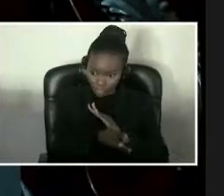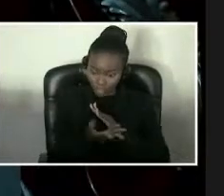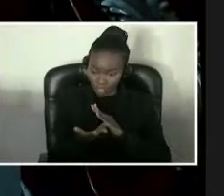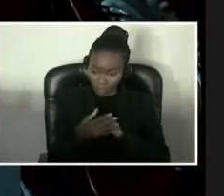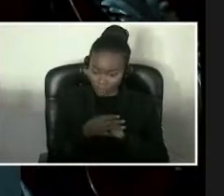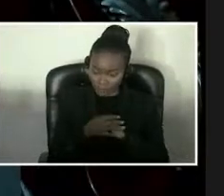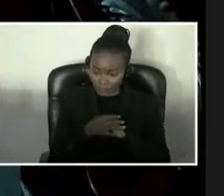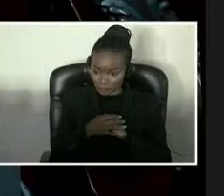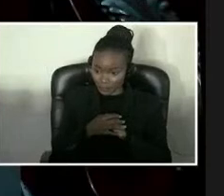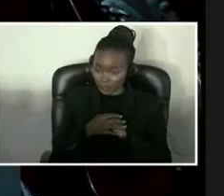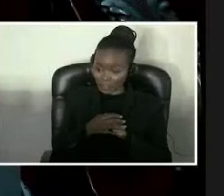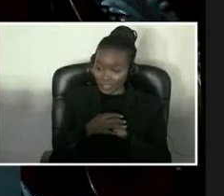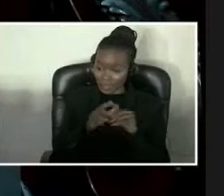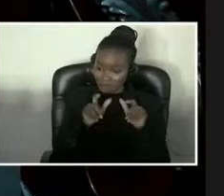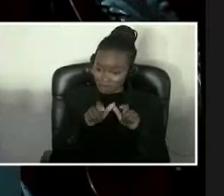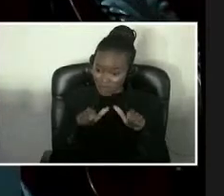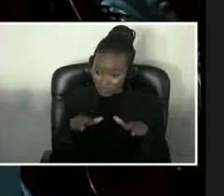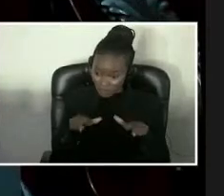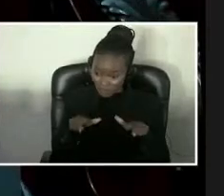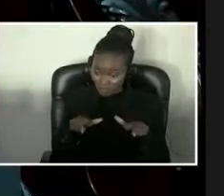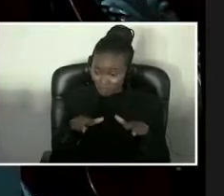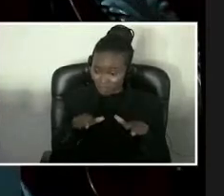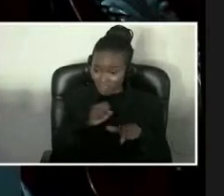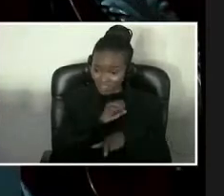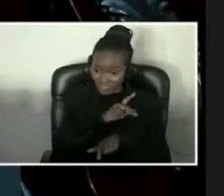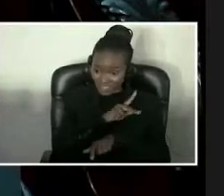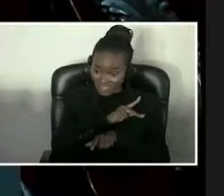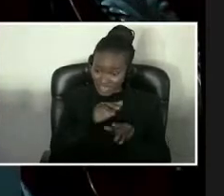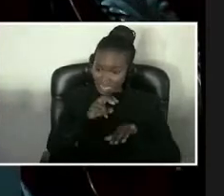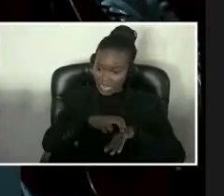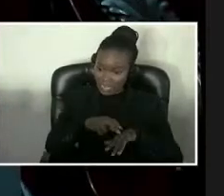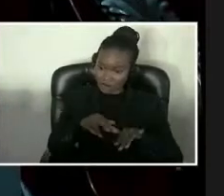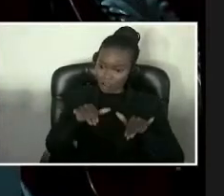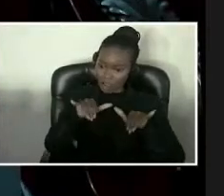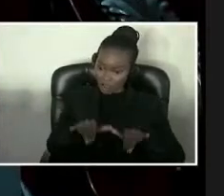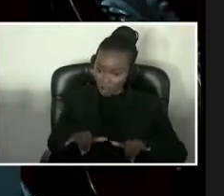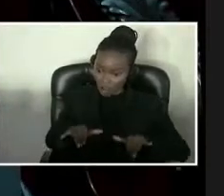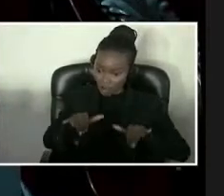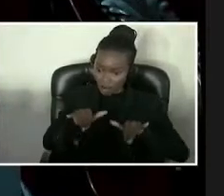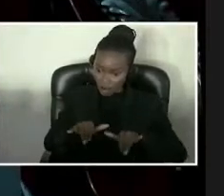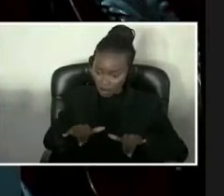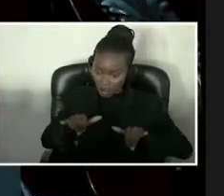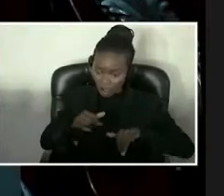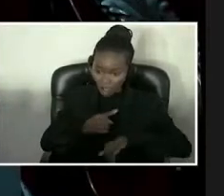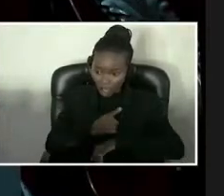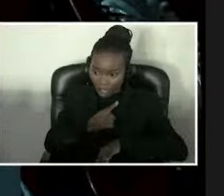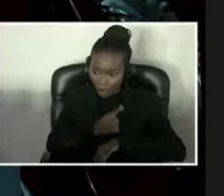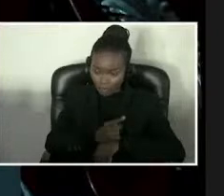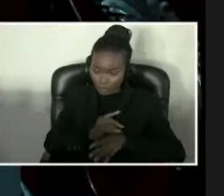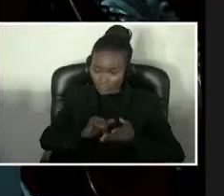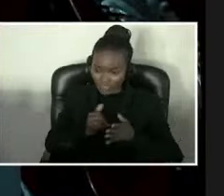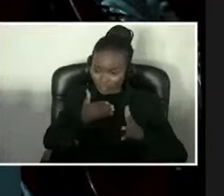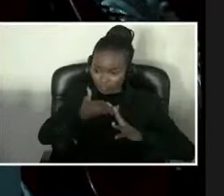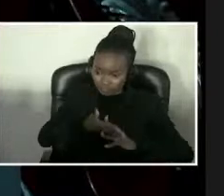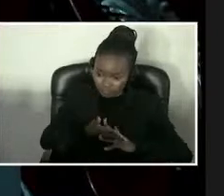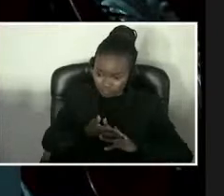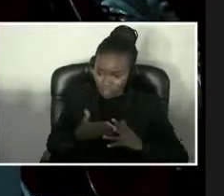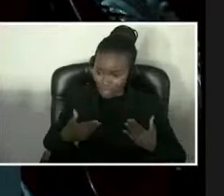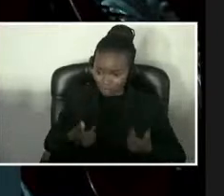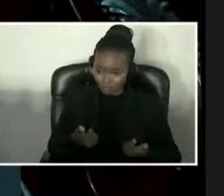our people must wait for hours to be serviced and there is just generality infrastructure